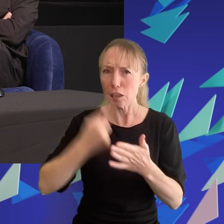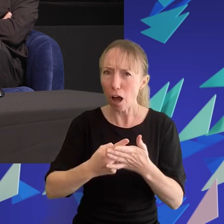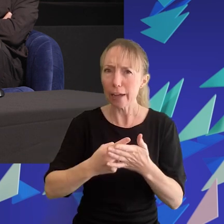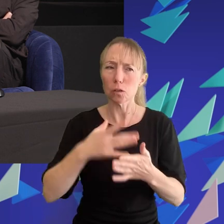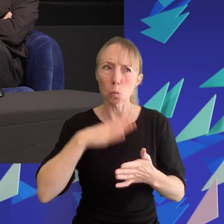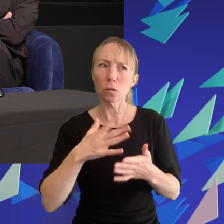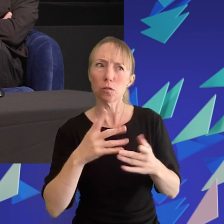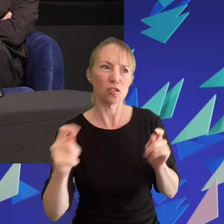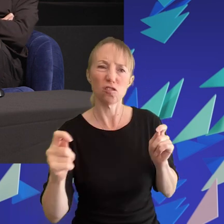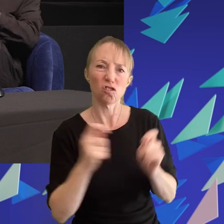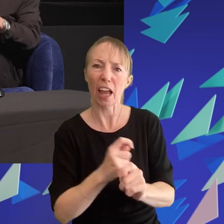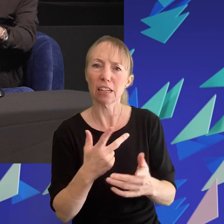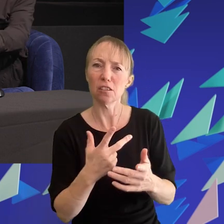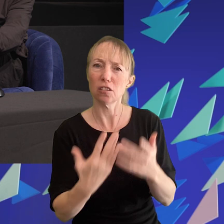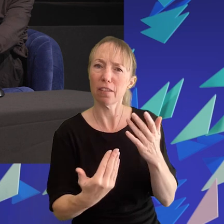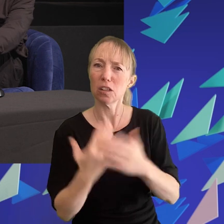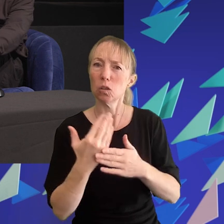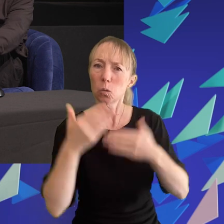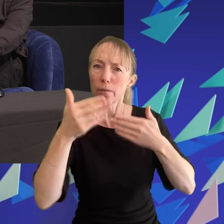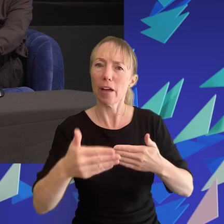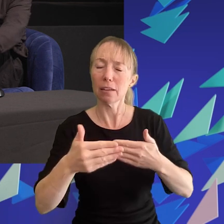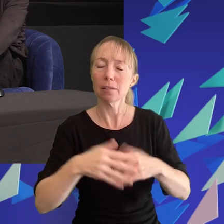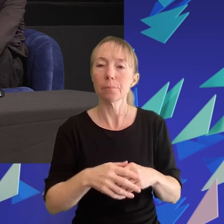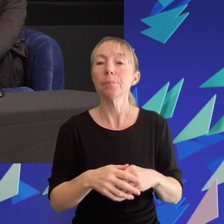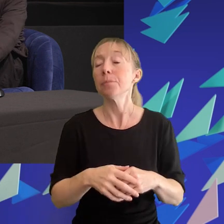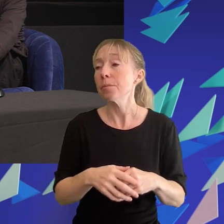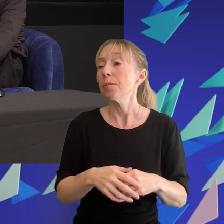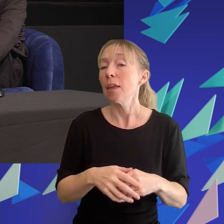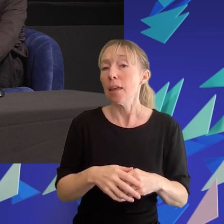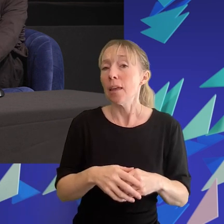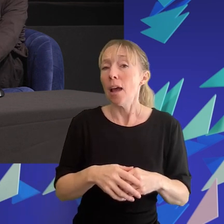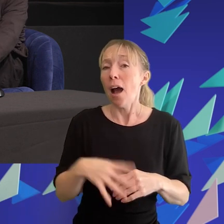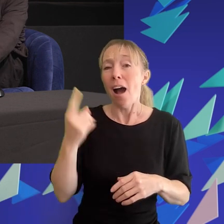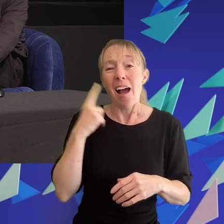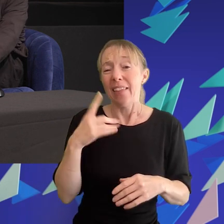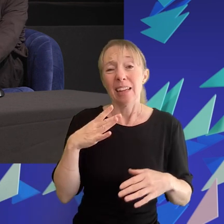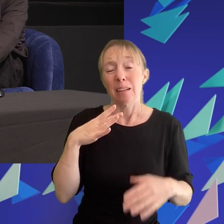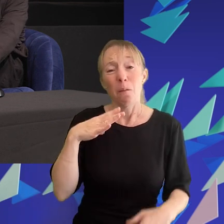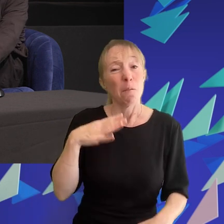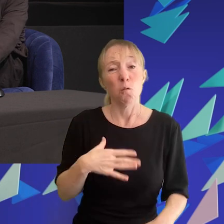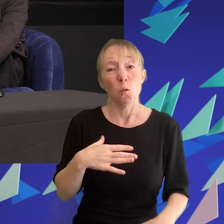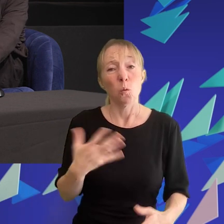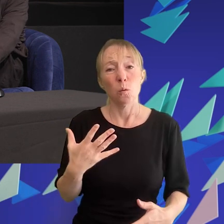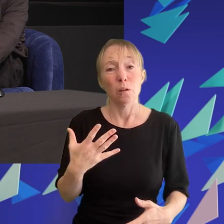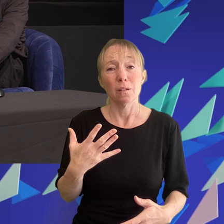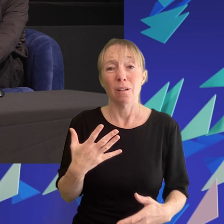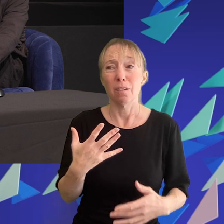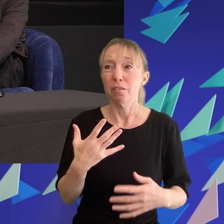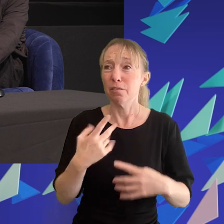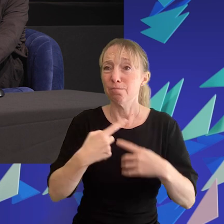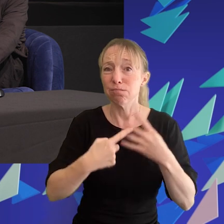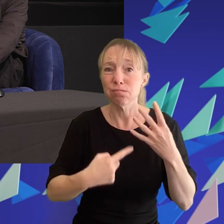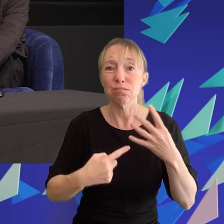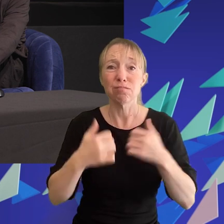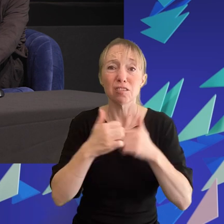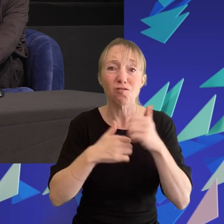gear and sort of entering a new phase? Yeah, I think I was a little bit tired of the multi-structure. I